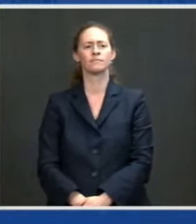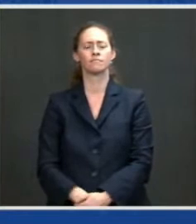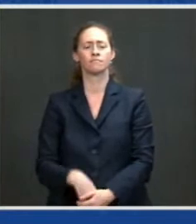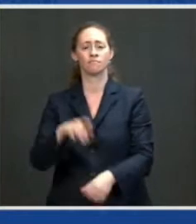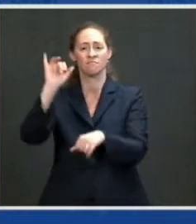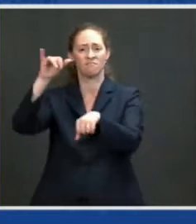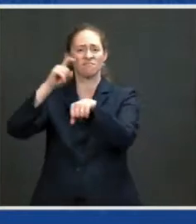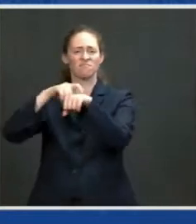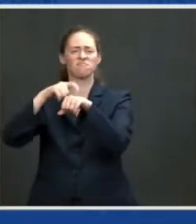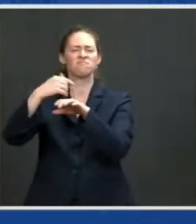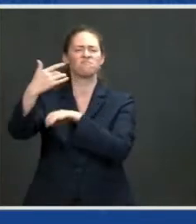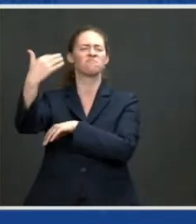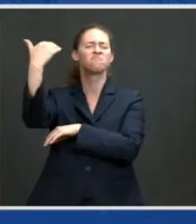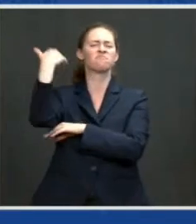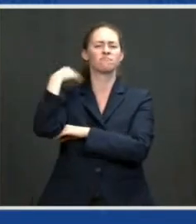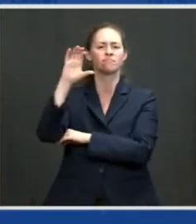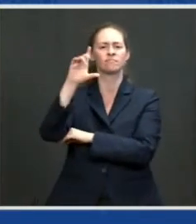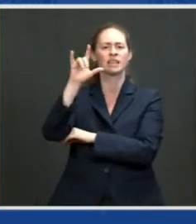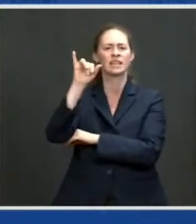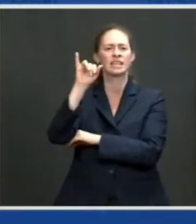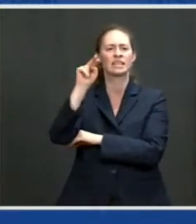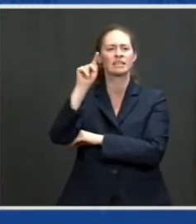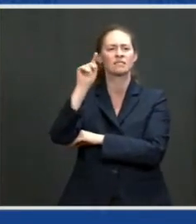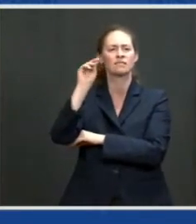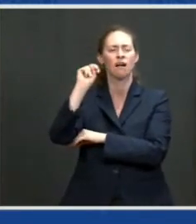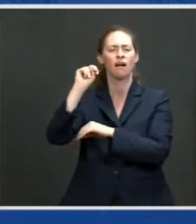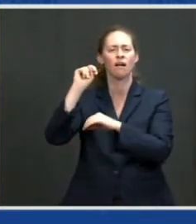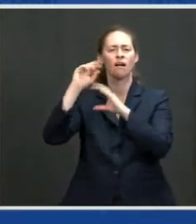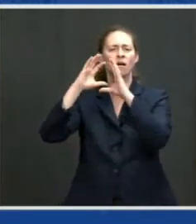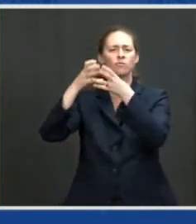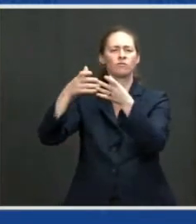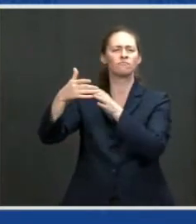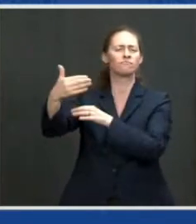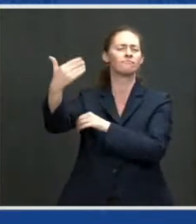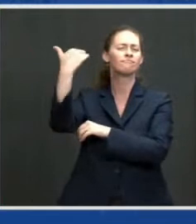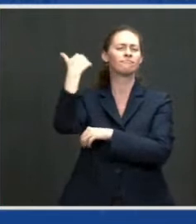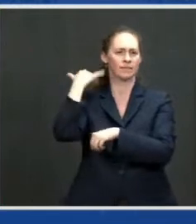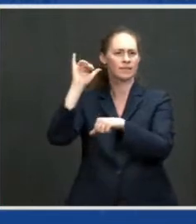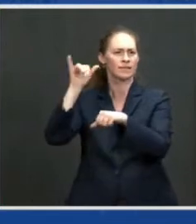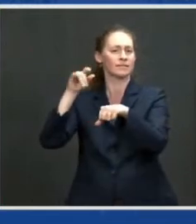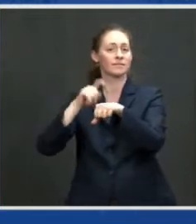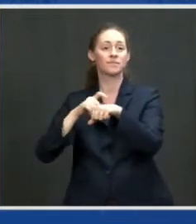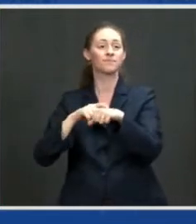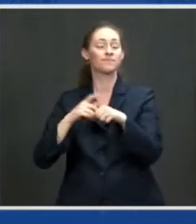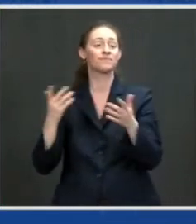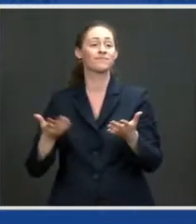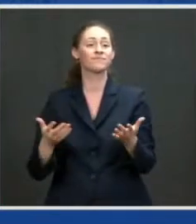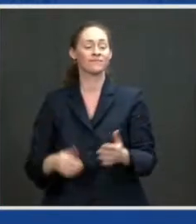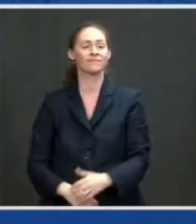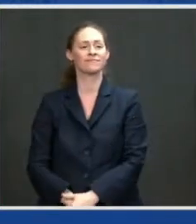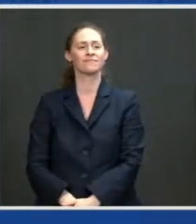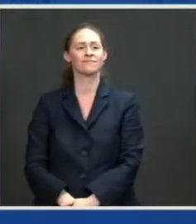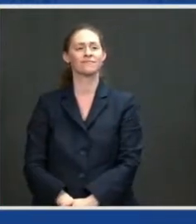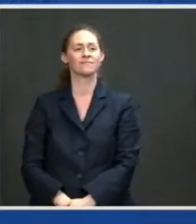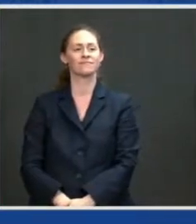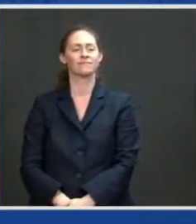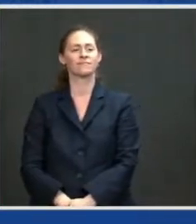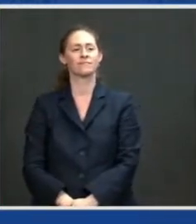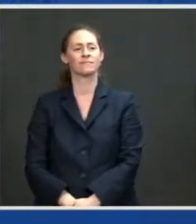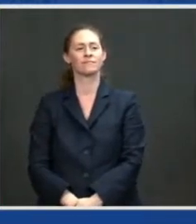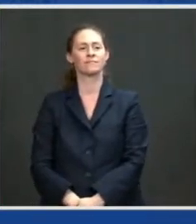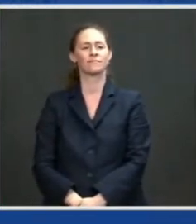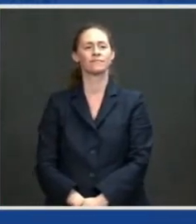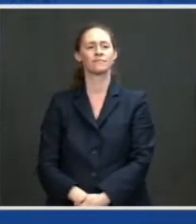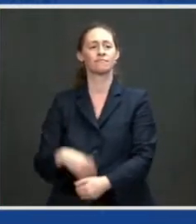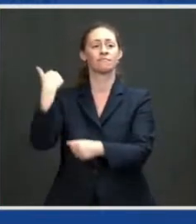corporation could not deduct from their taxes more than $1 million of paid for any CEO. So guess